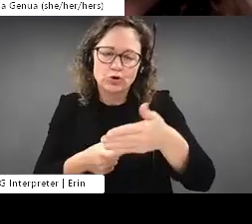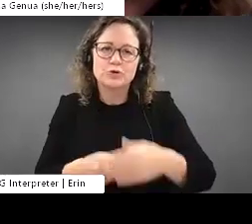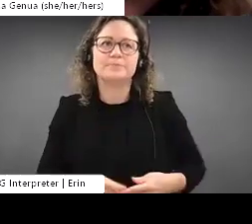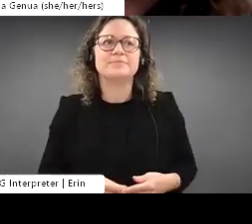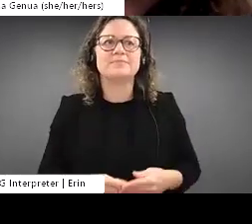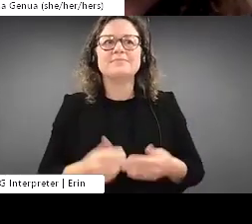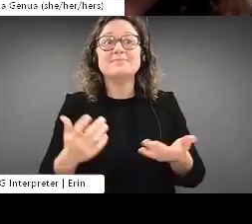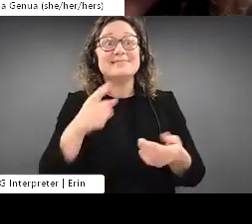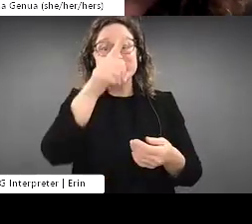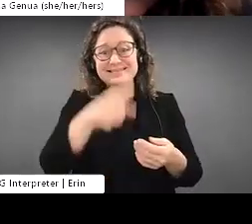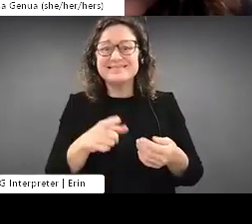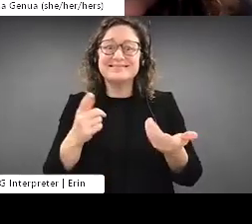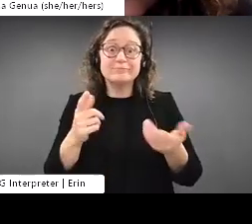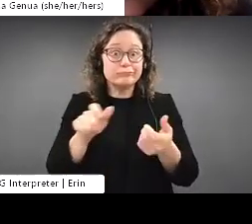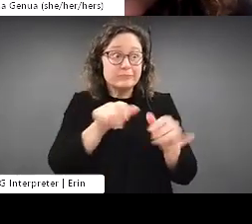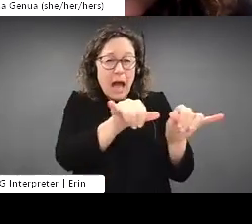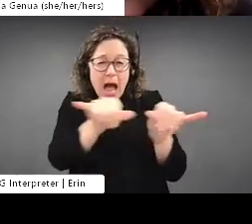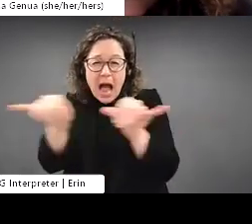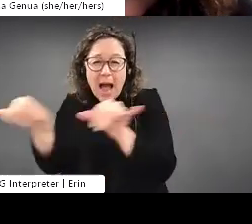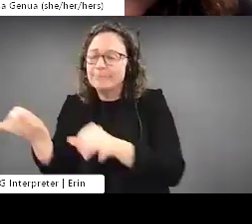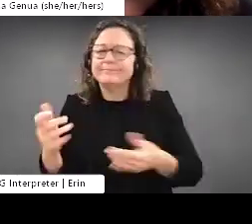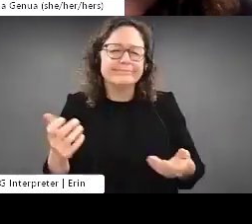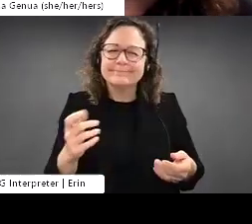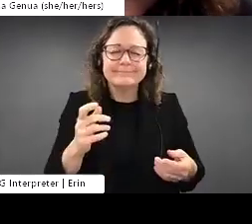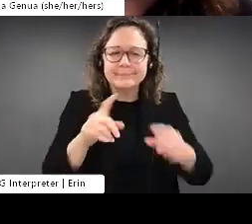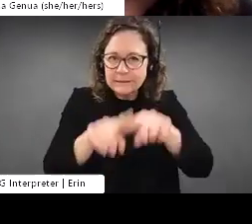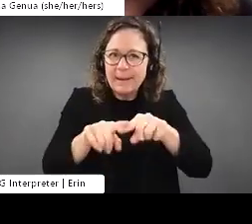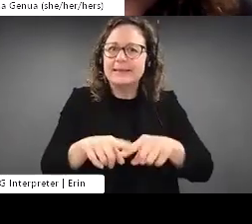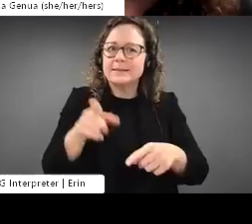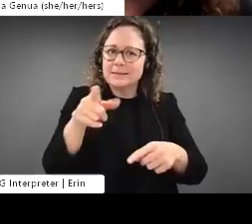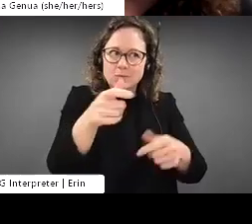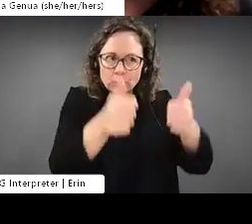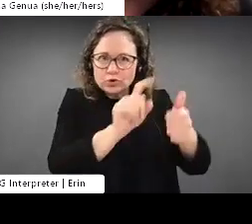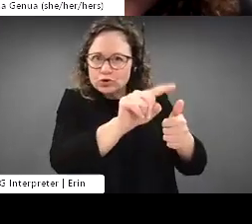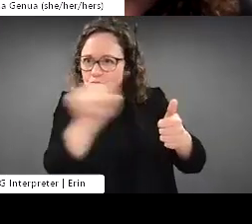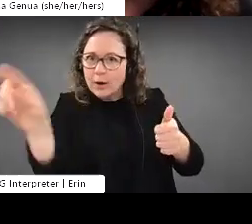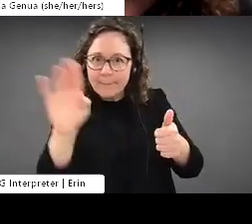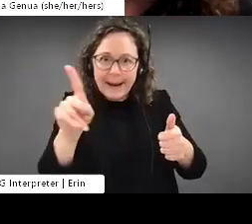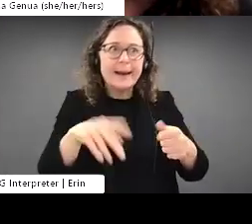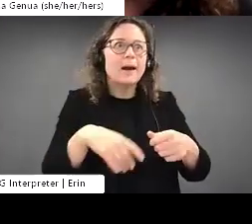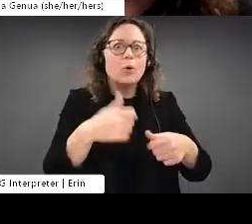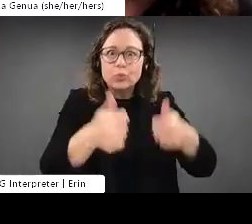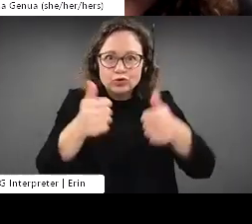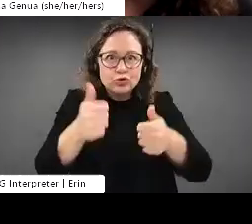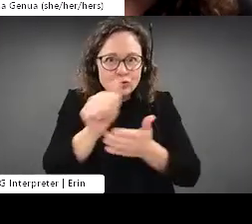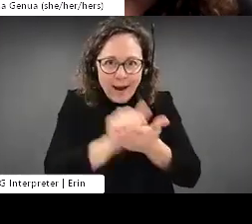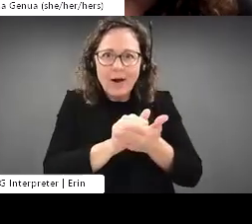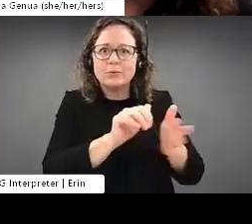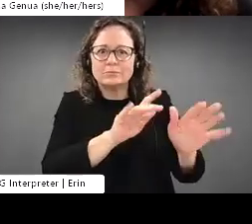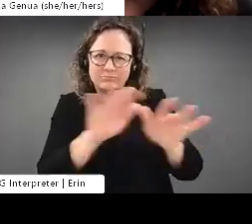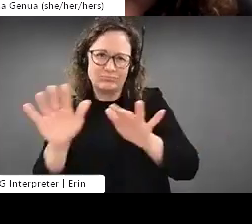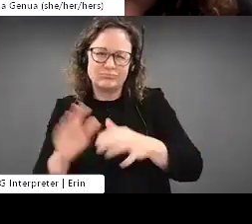that you bank with and the available options of their bank accounts.